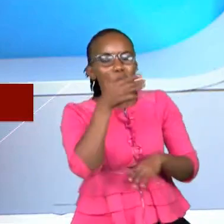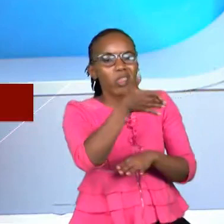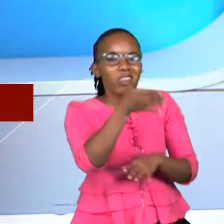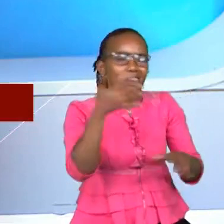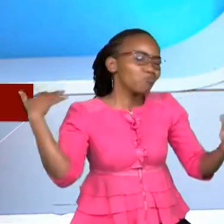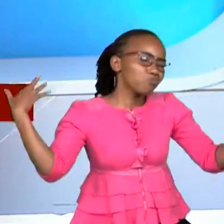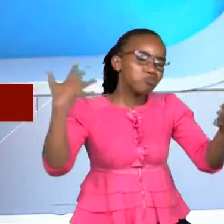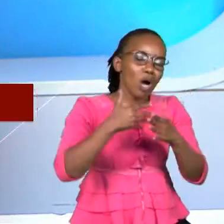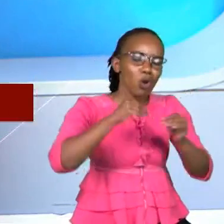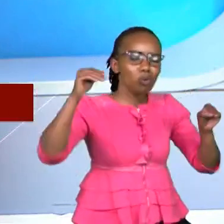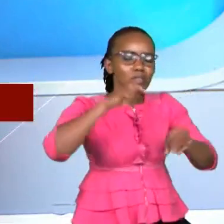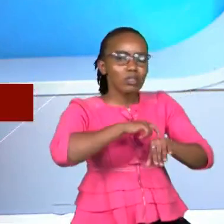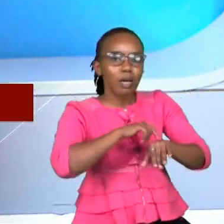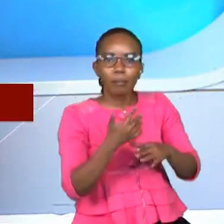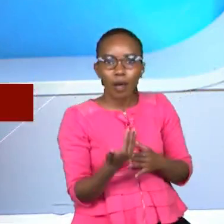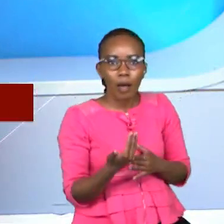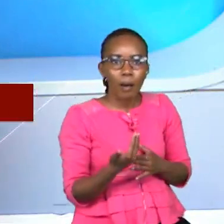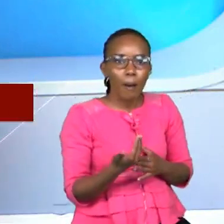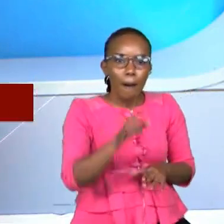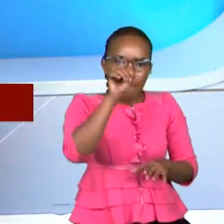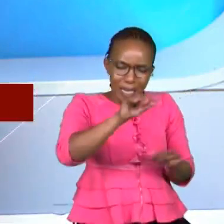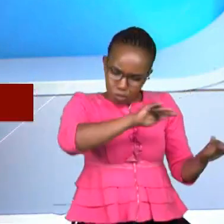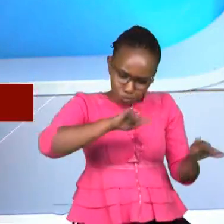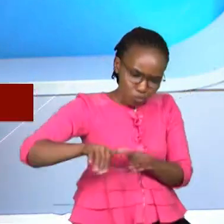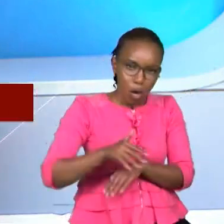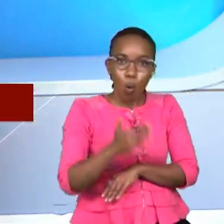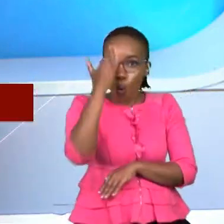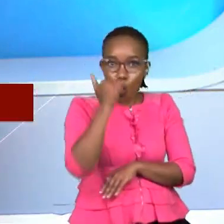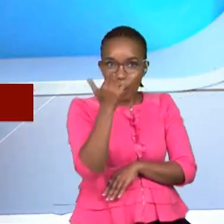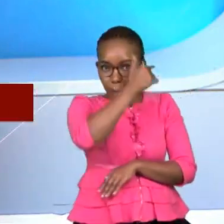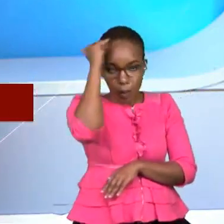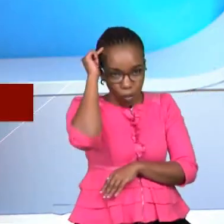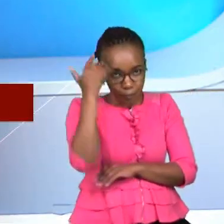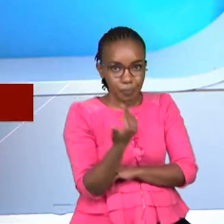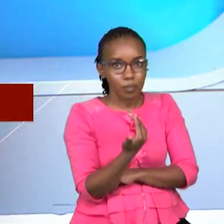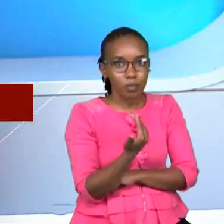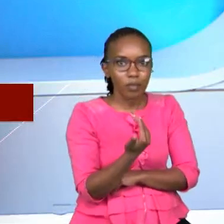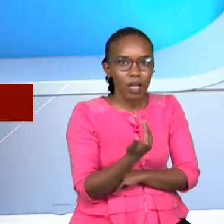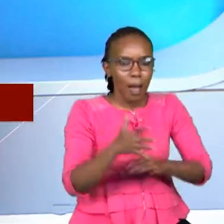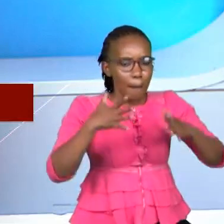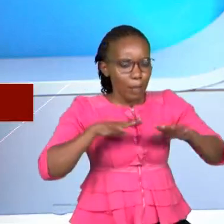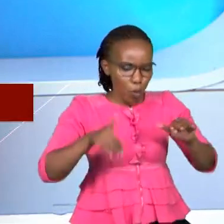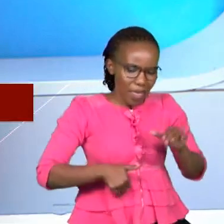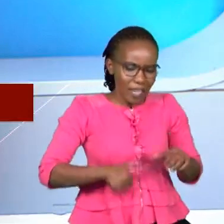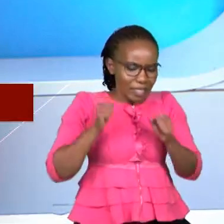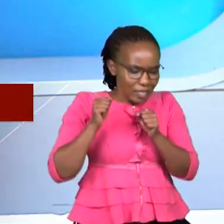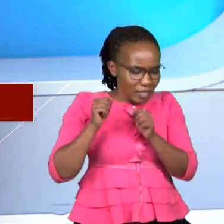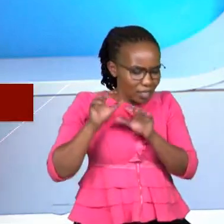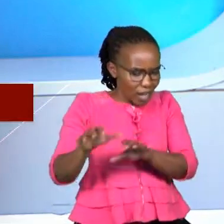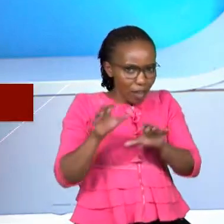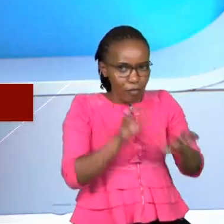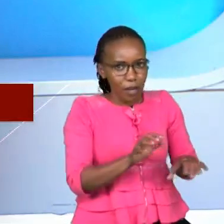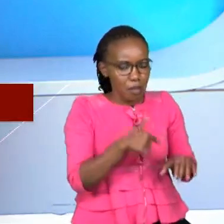forever. We must delineate that, because part of the struggle that young people have is, how do I